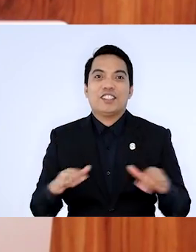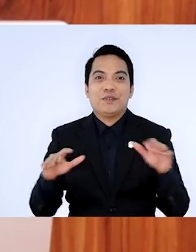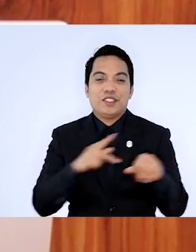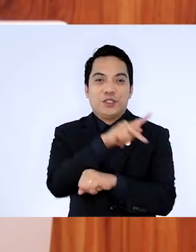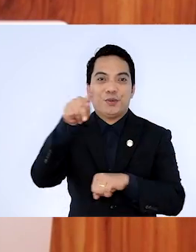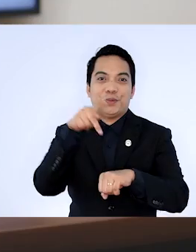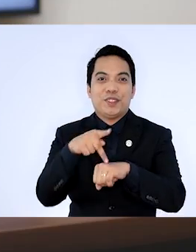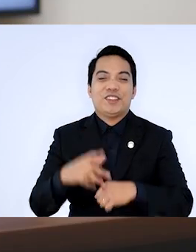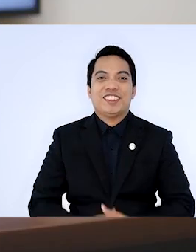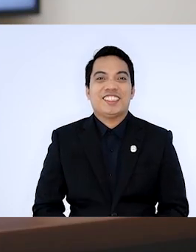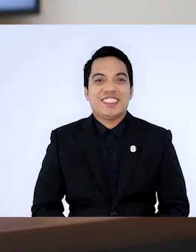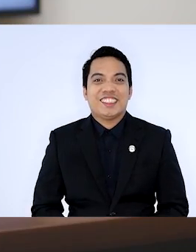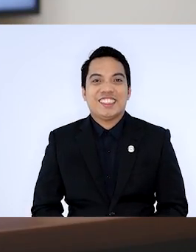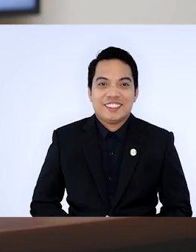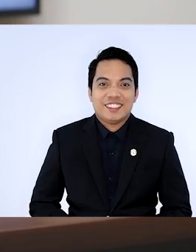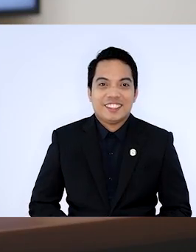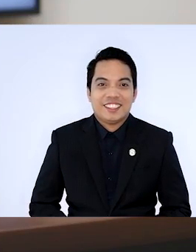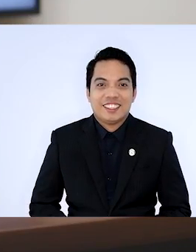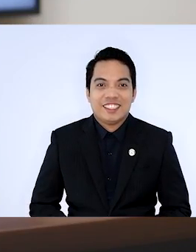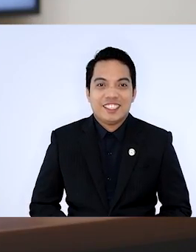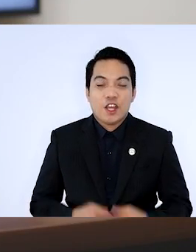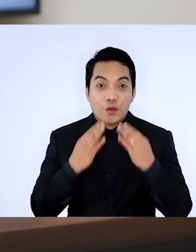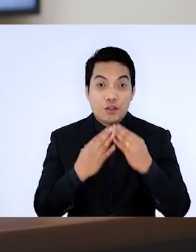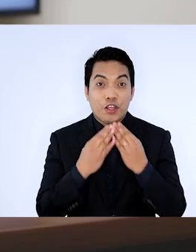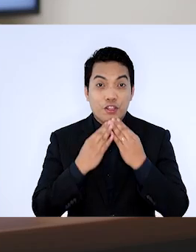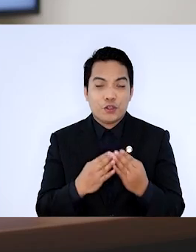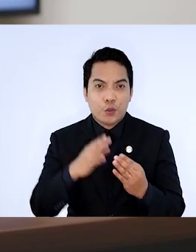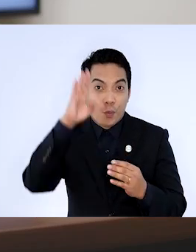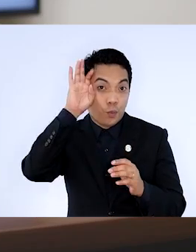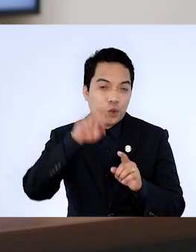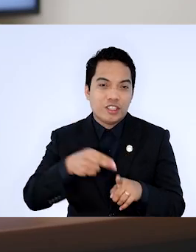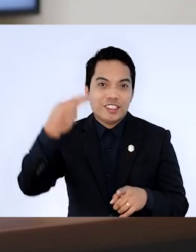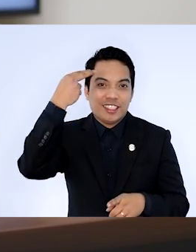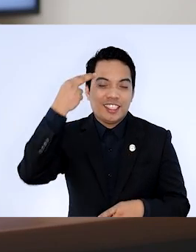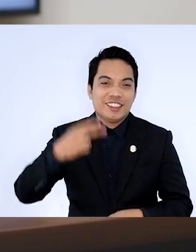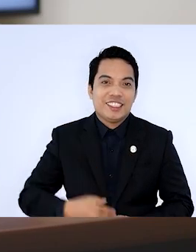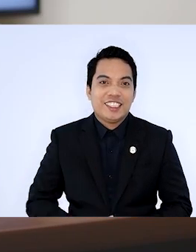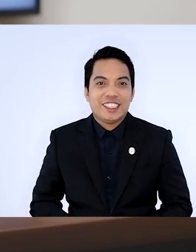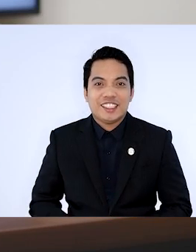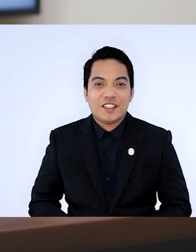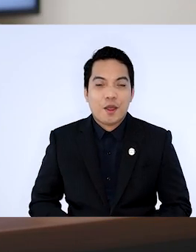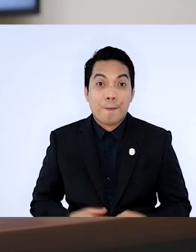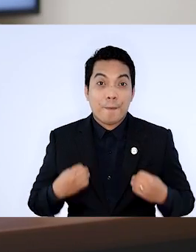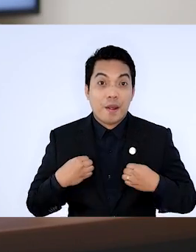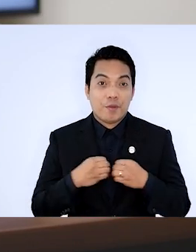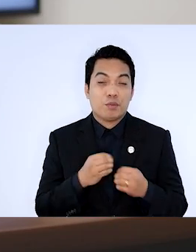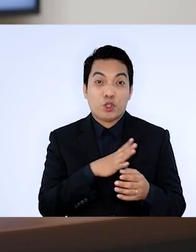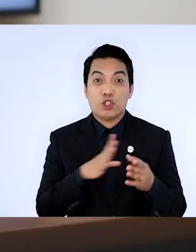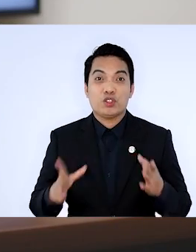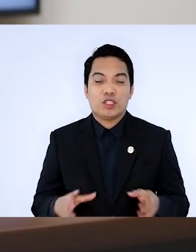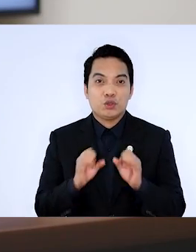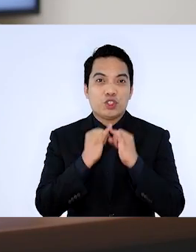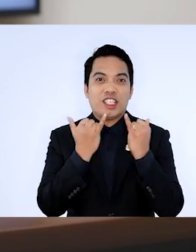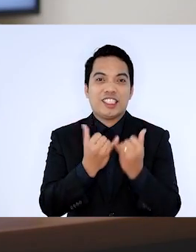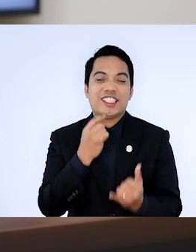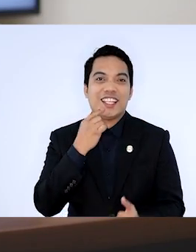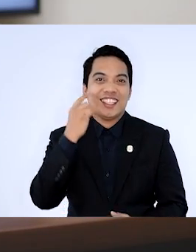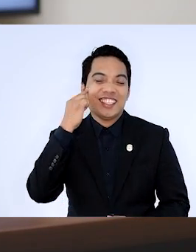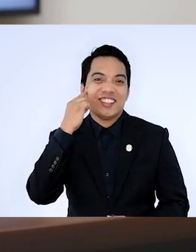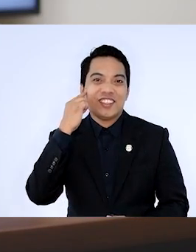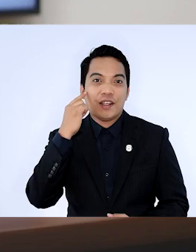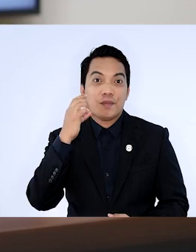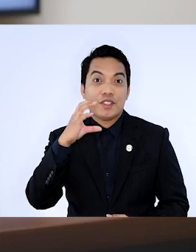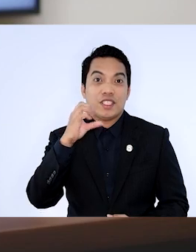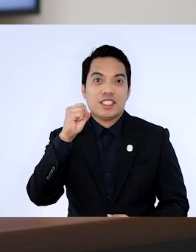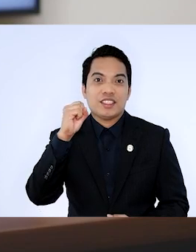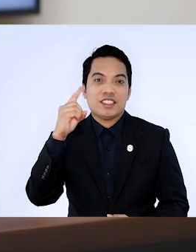Philippines. Thank you so much, Brother Haji. Members of the Christian Society for the Deaf,